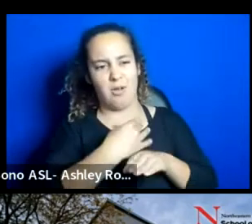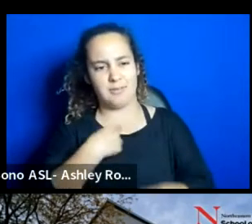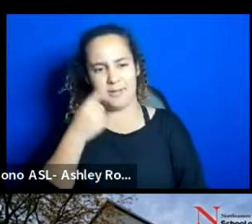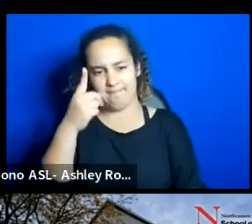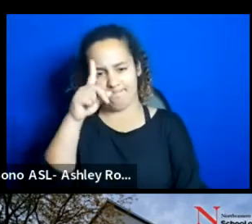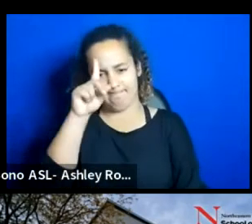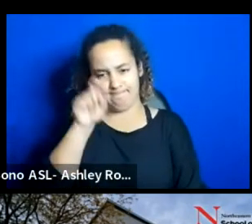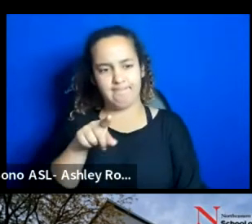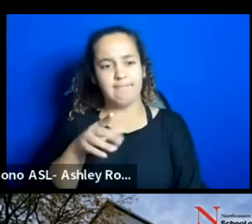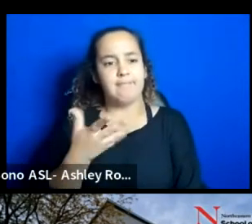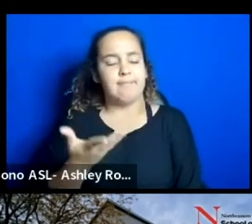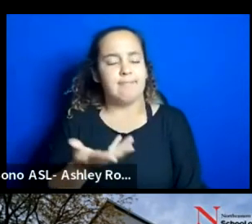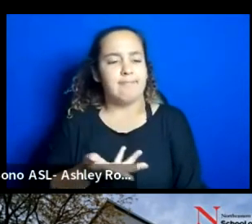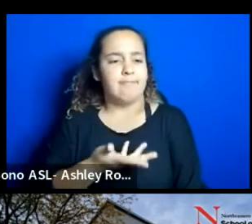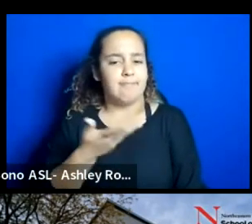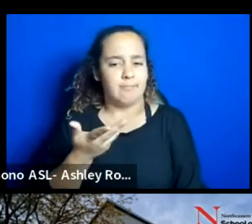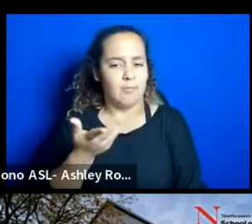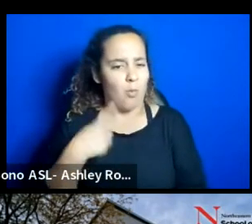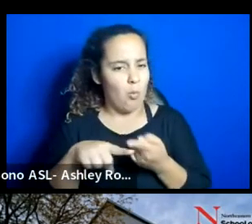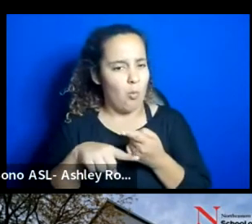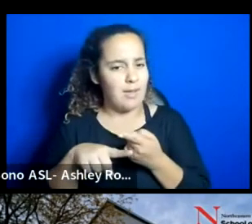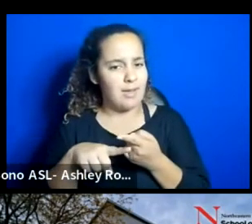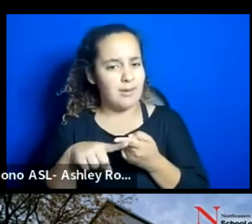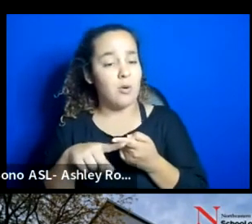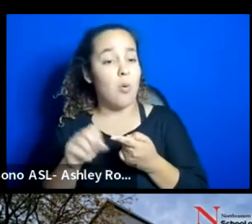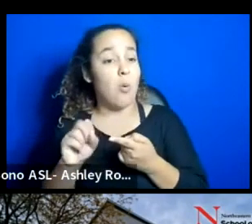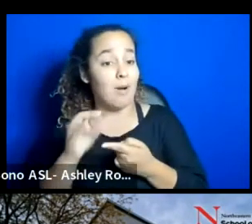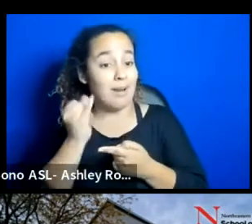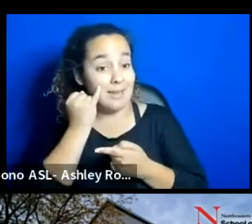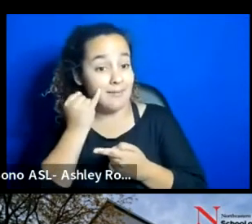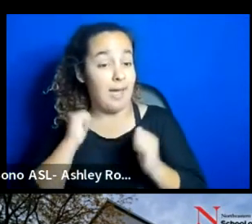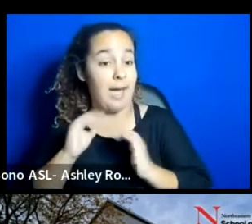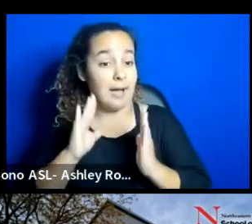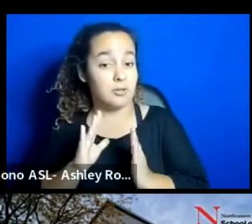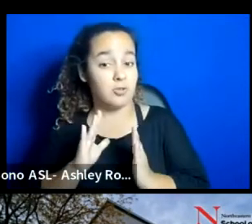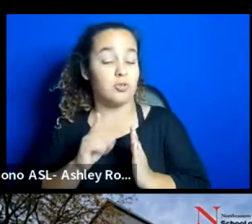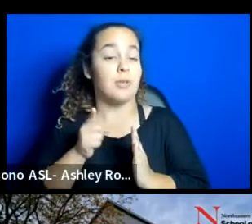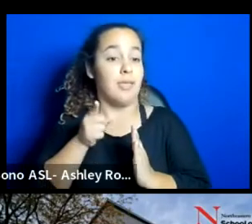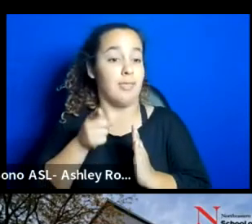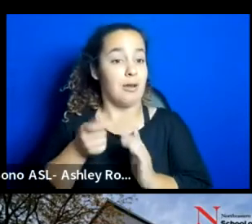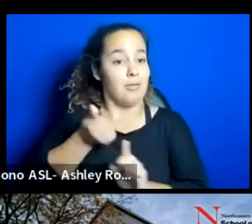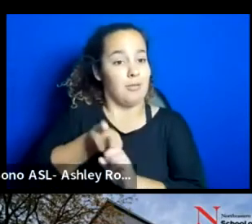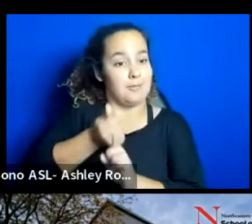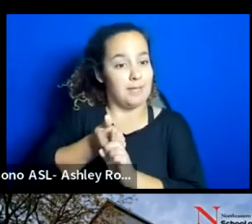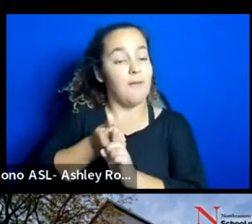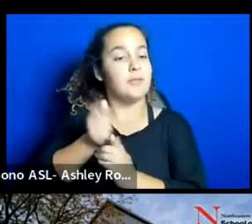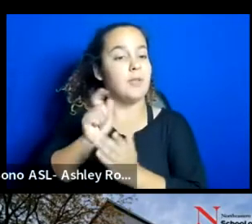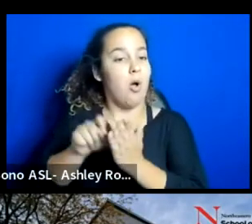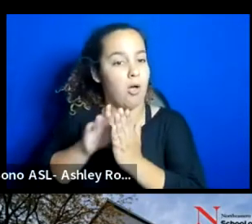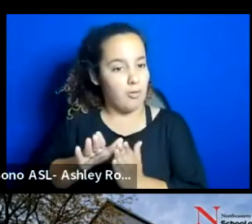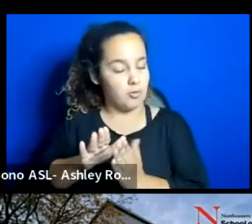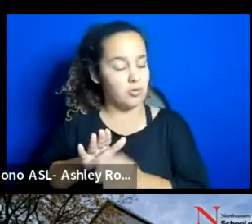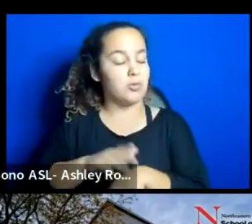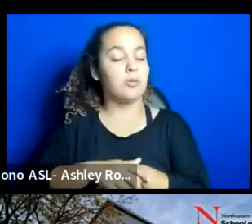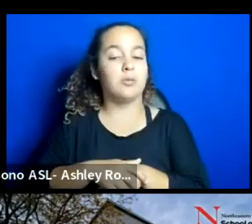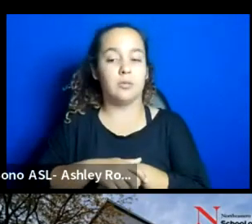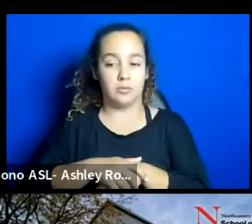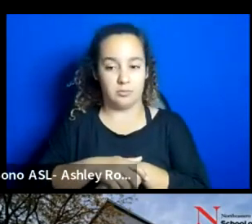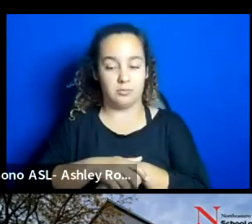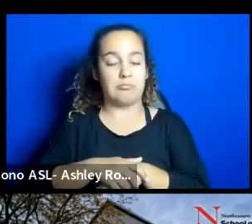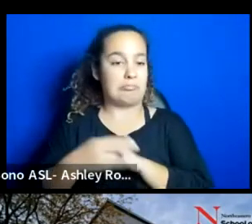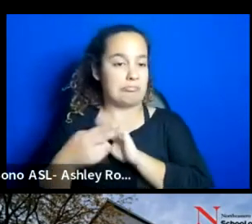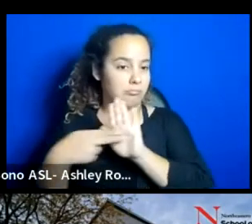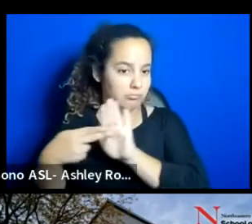when and whether actors are interpretive or generative authors. As Brent states so